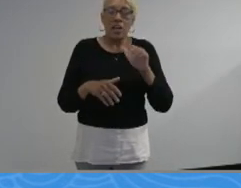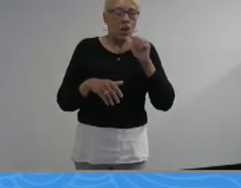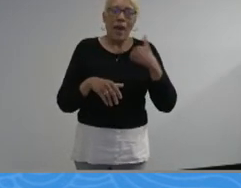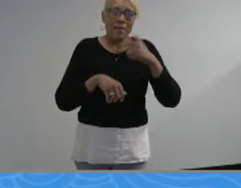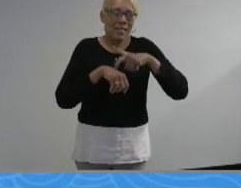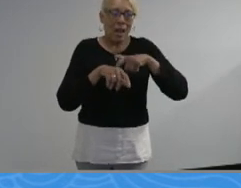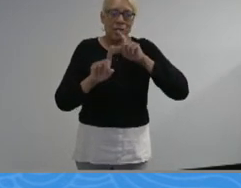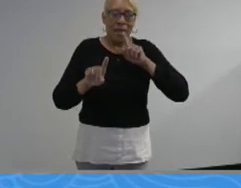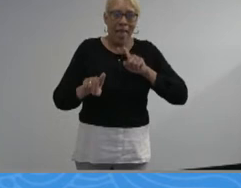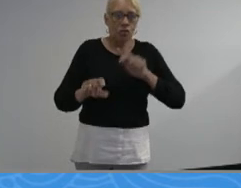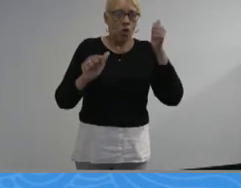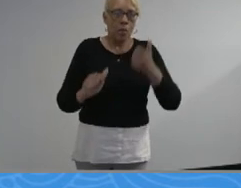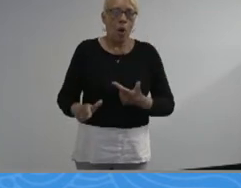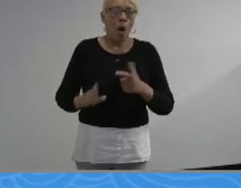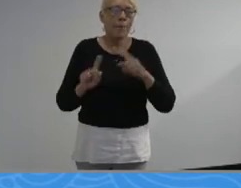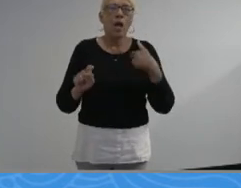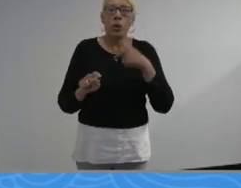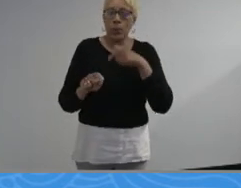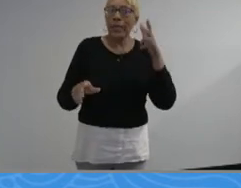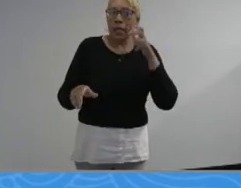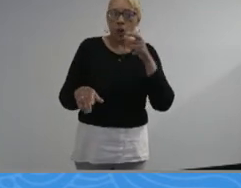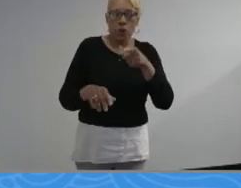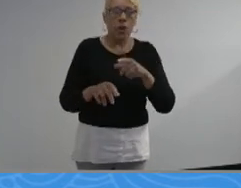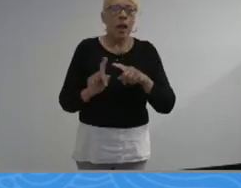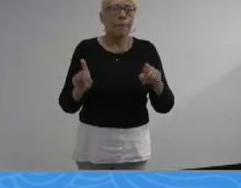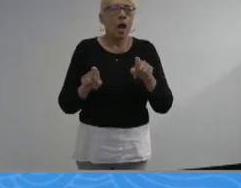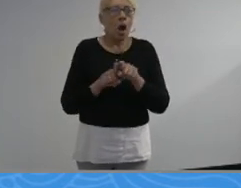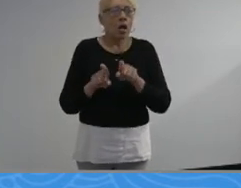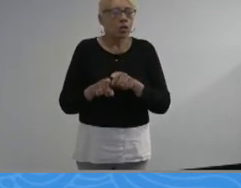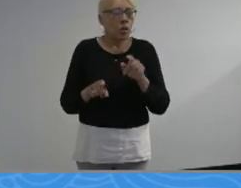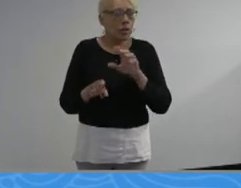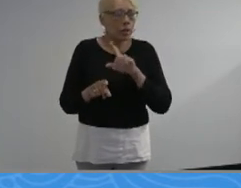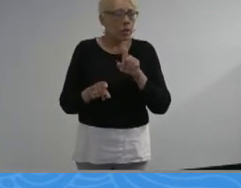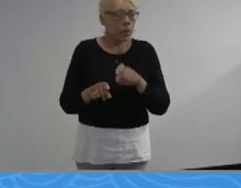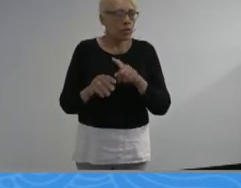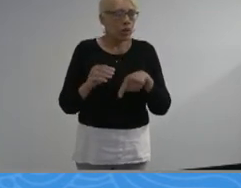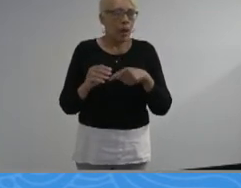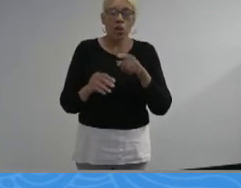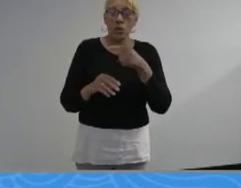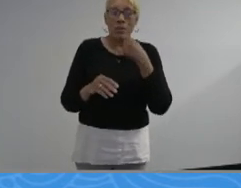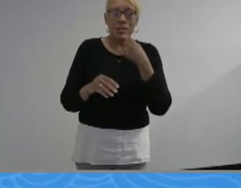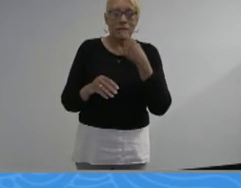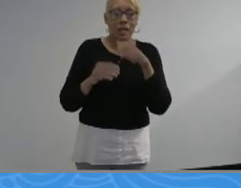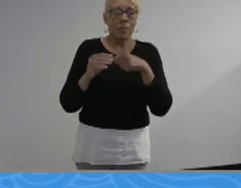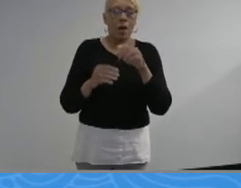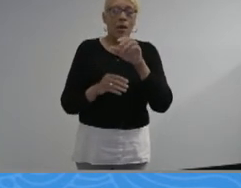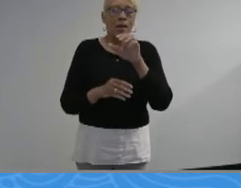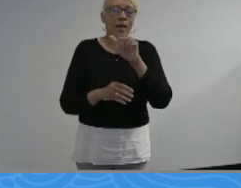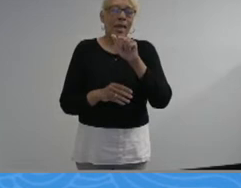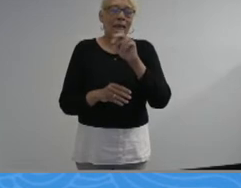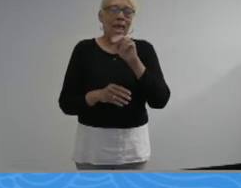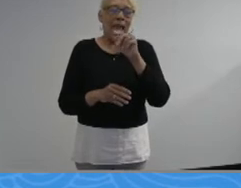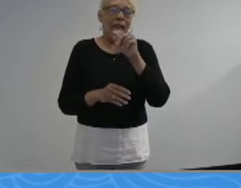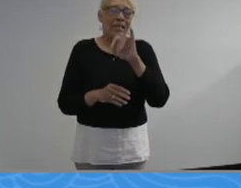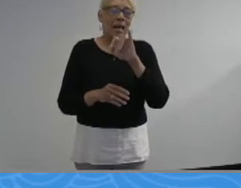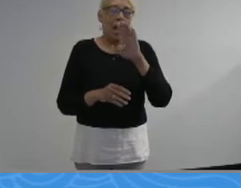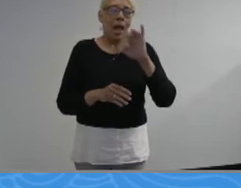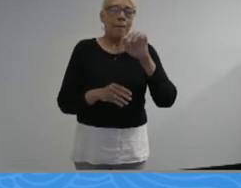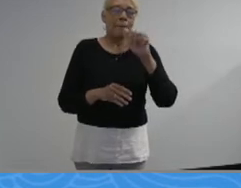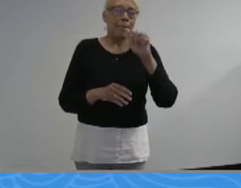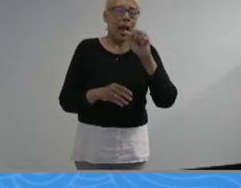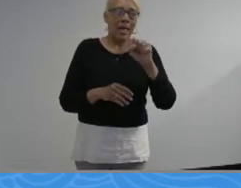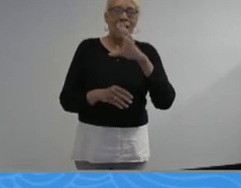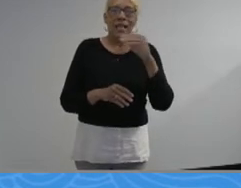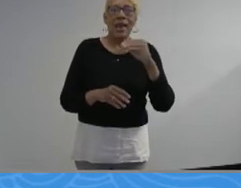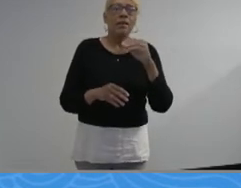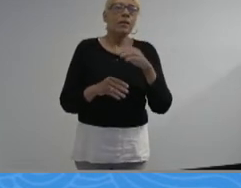we hear you. There was also a question about just like you mentioned anti-bias training and just like anti-racist